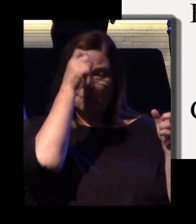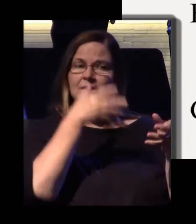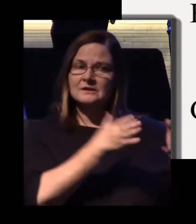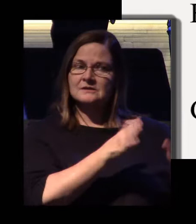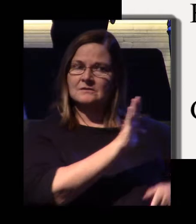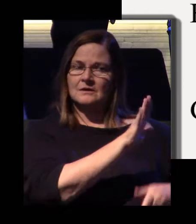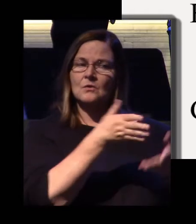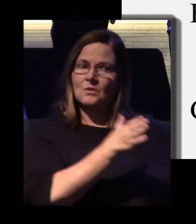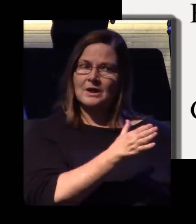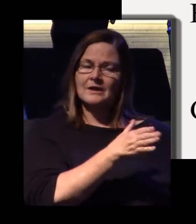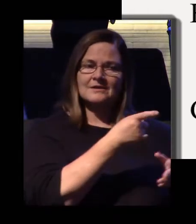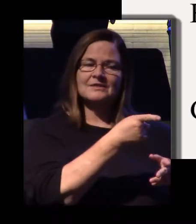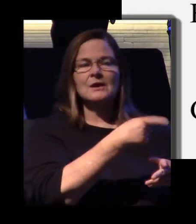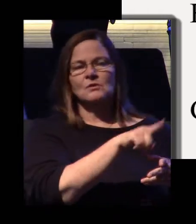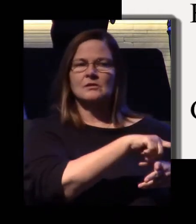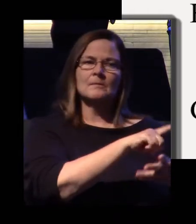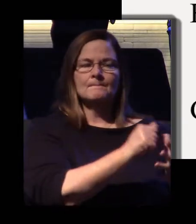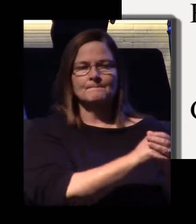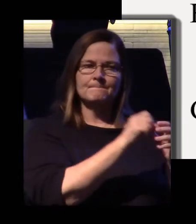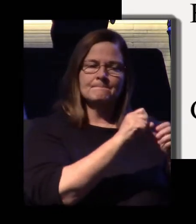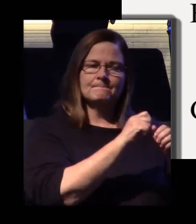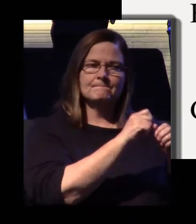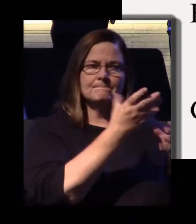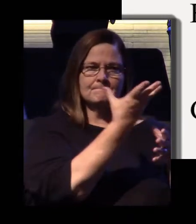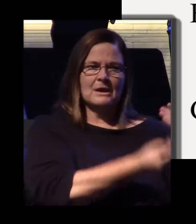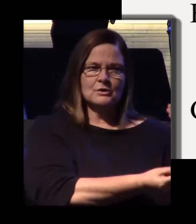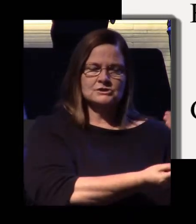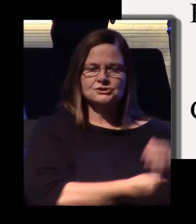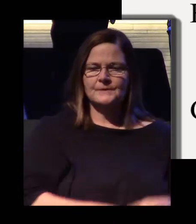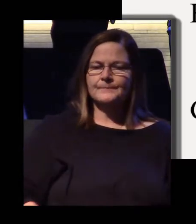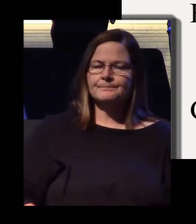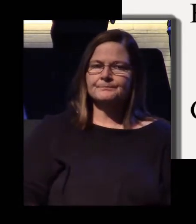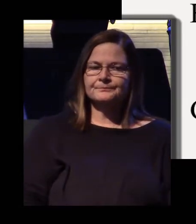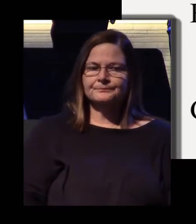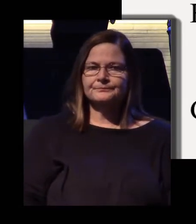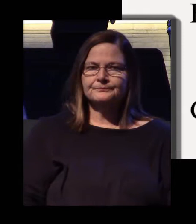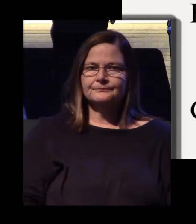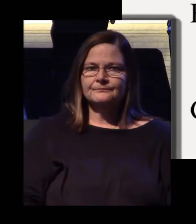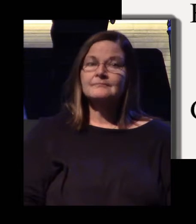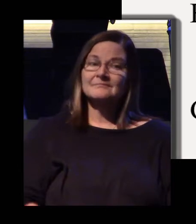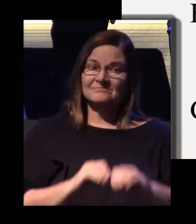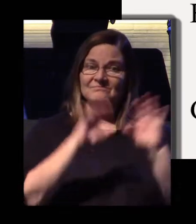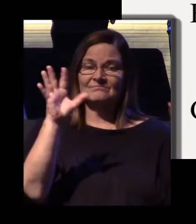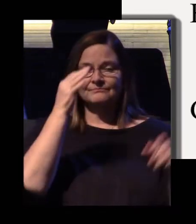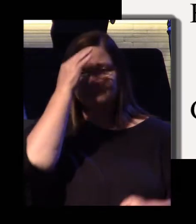for the Lord knows the way of the righteous, but the way of the wicked will perish.